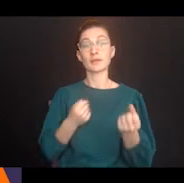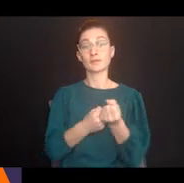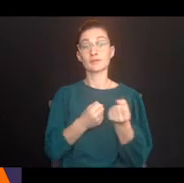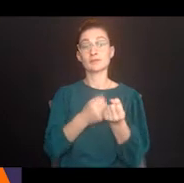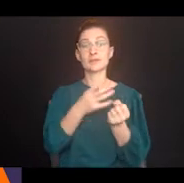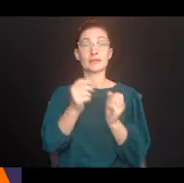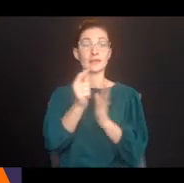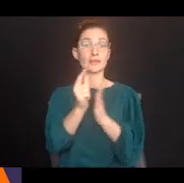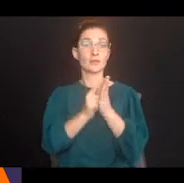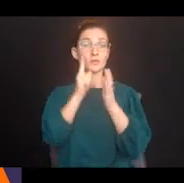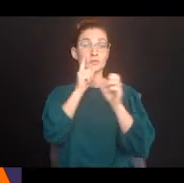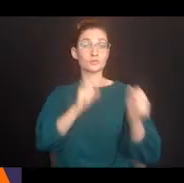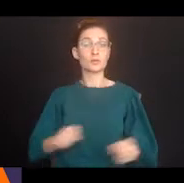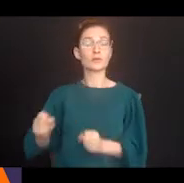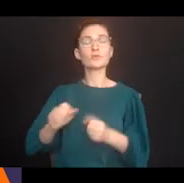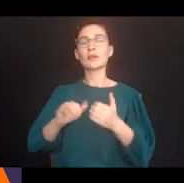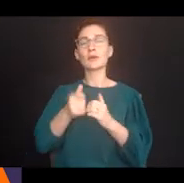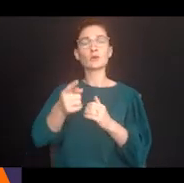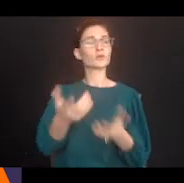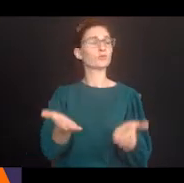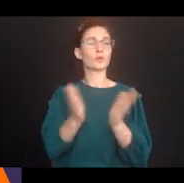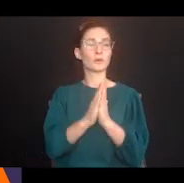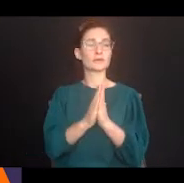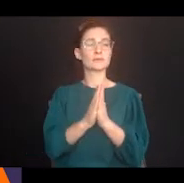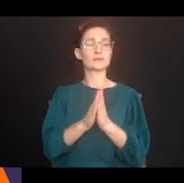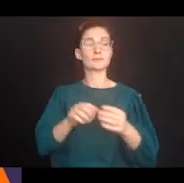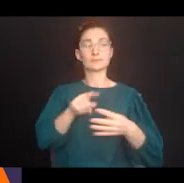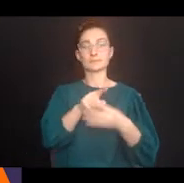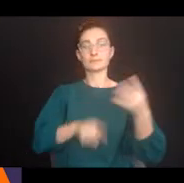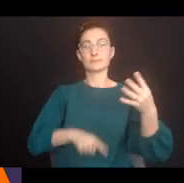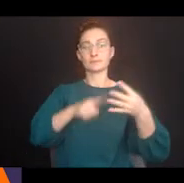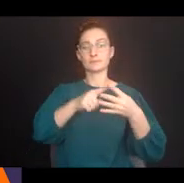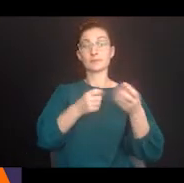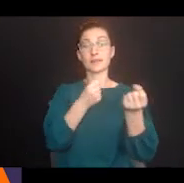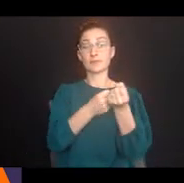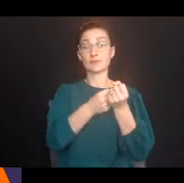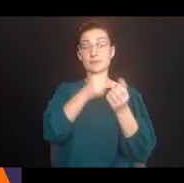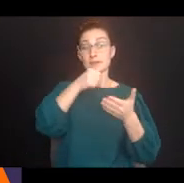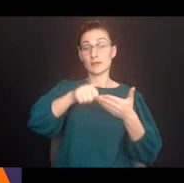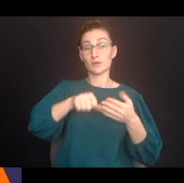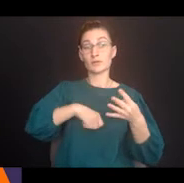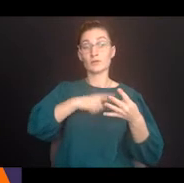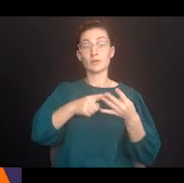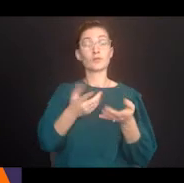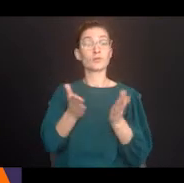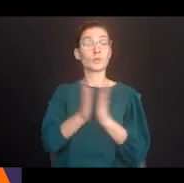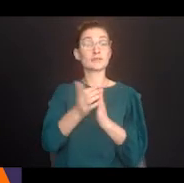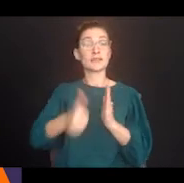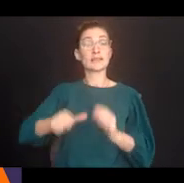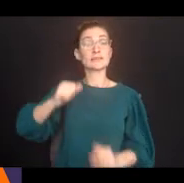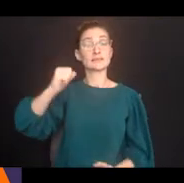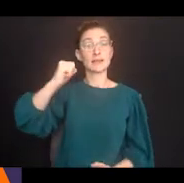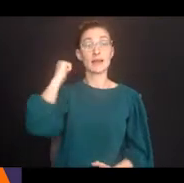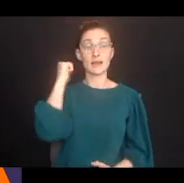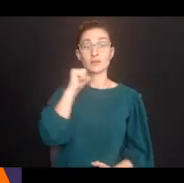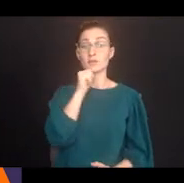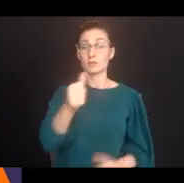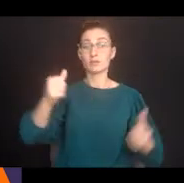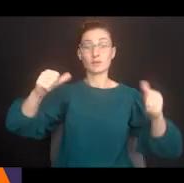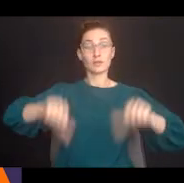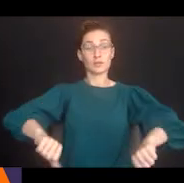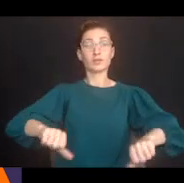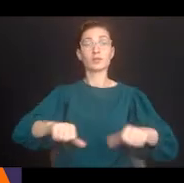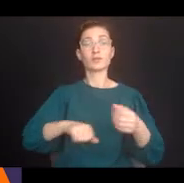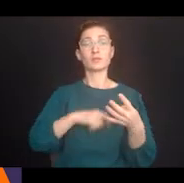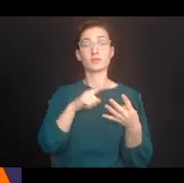Advocacy and legal strategies. How can you make your requests? Advocacy letter. Request any denials in writing, such